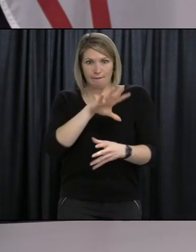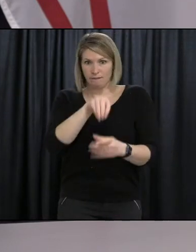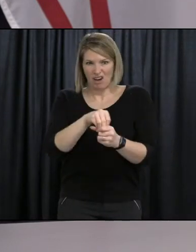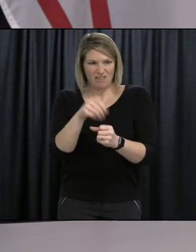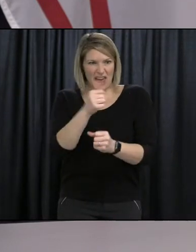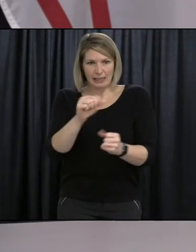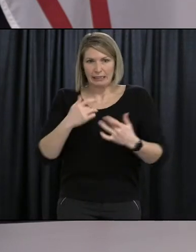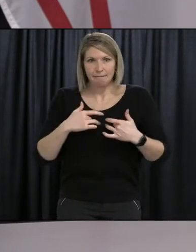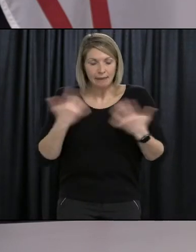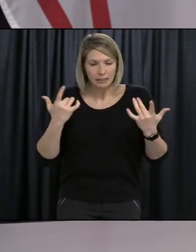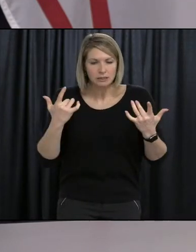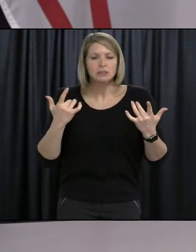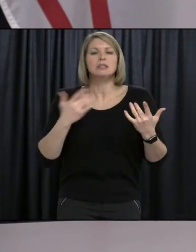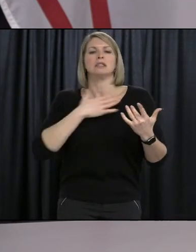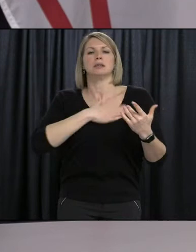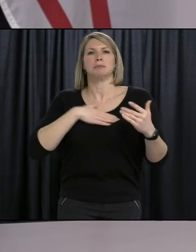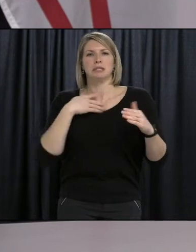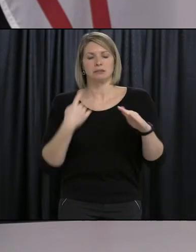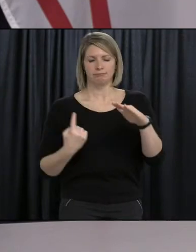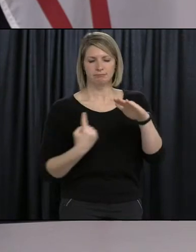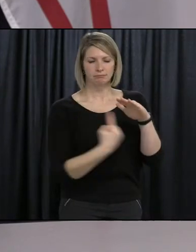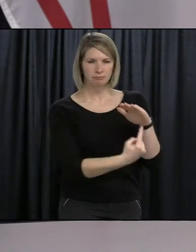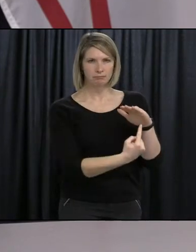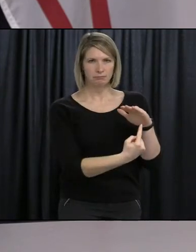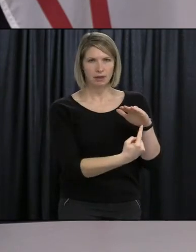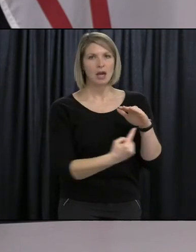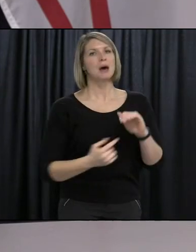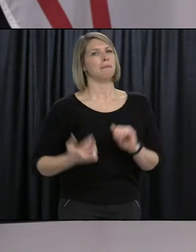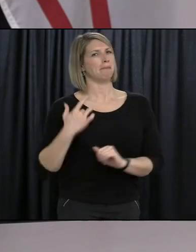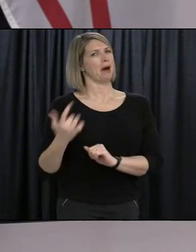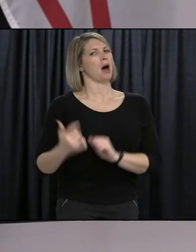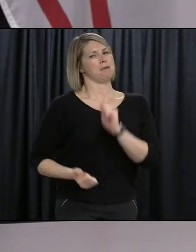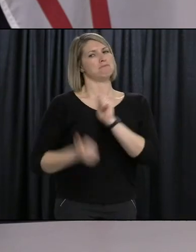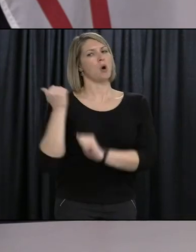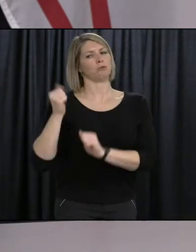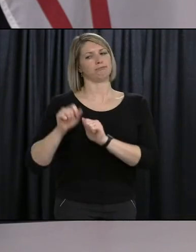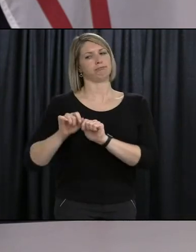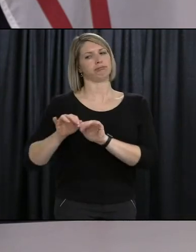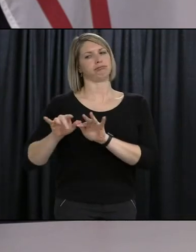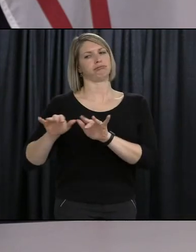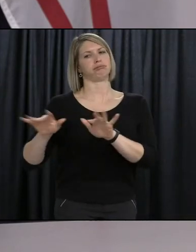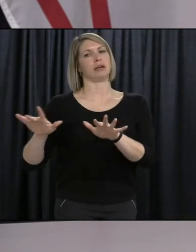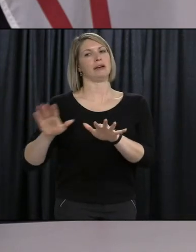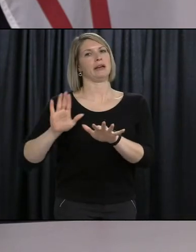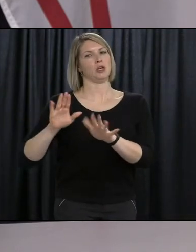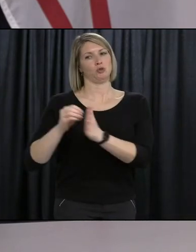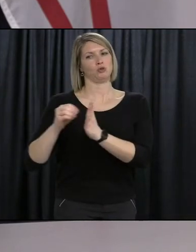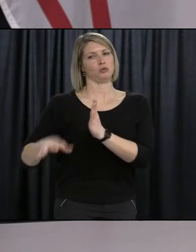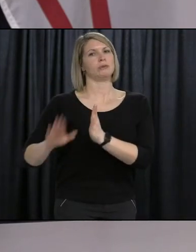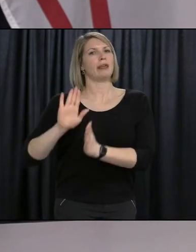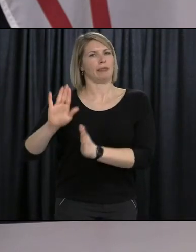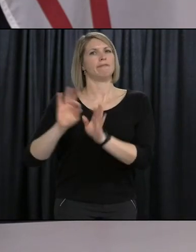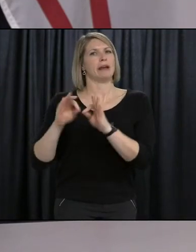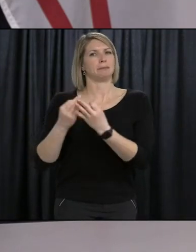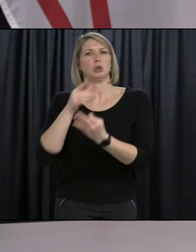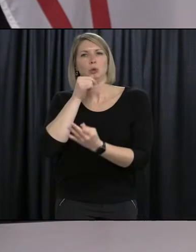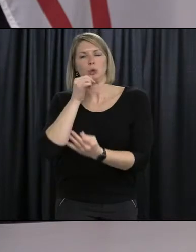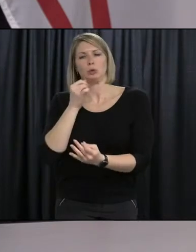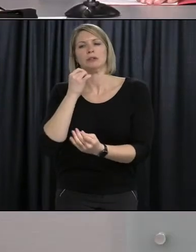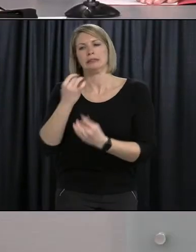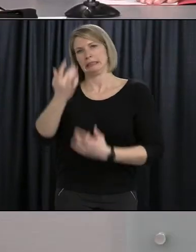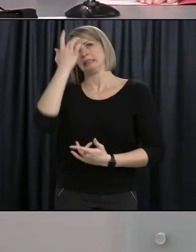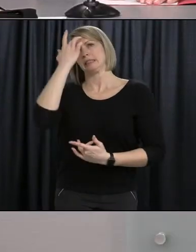But by and large, we're seeing the transmission through the student population and into their families. There was a long list